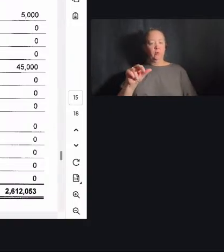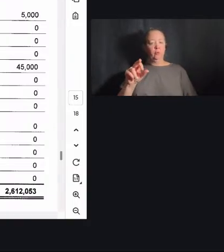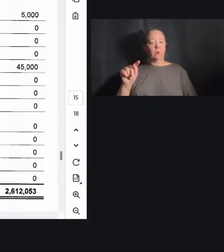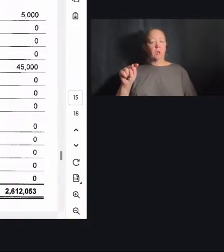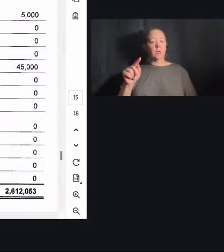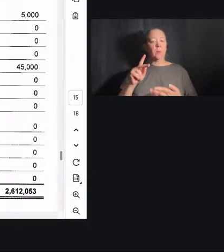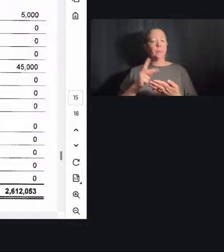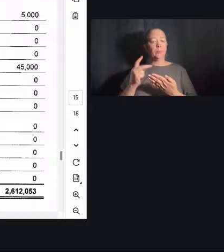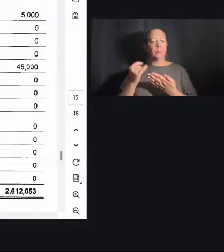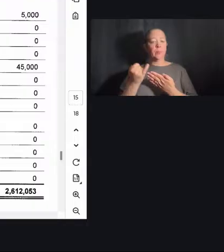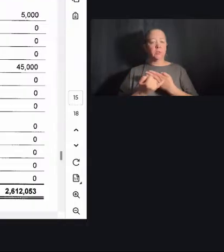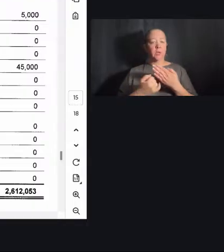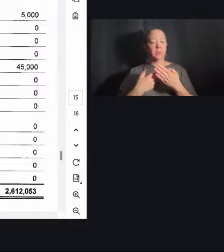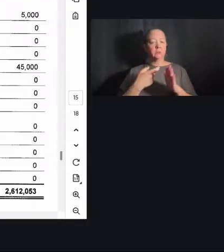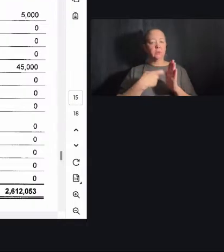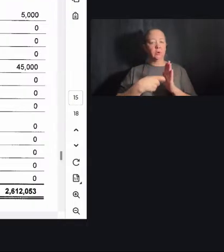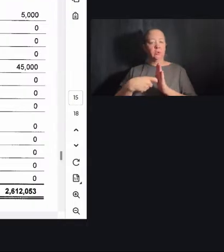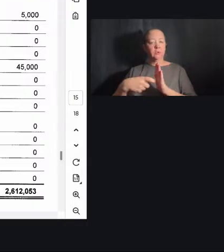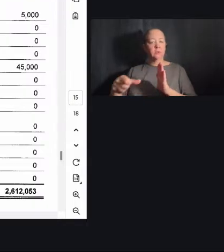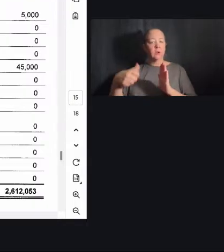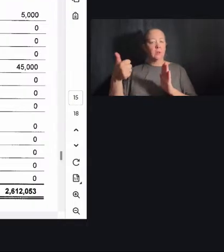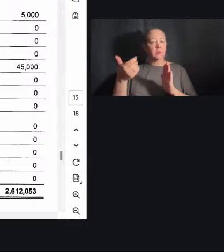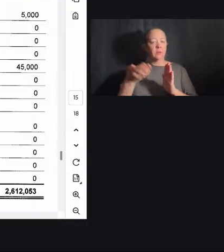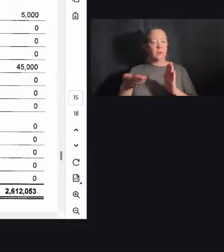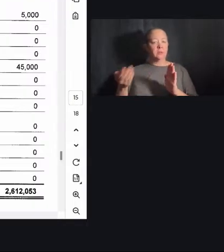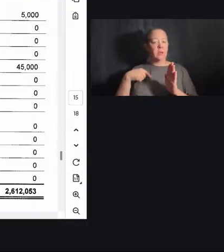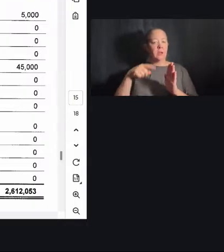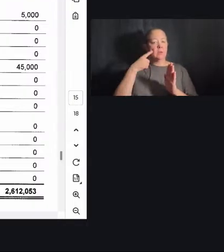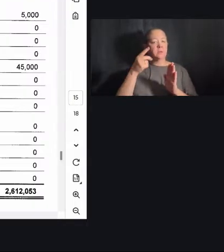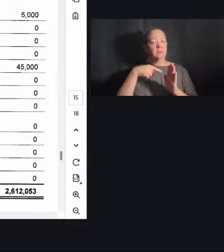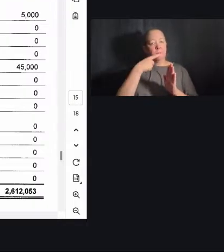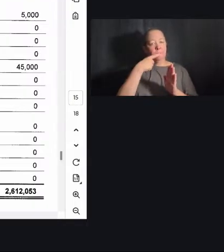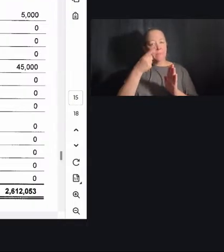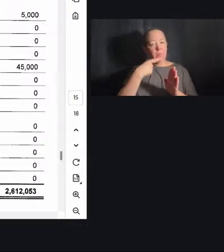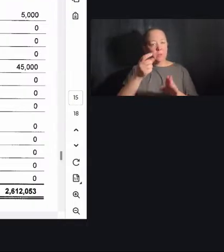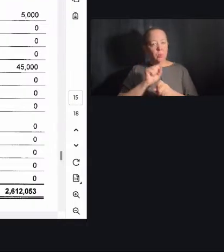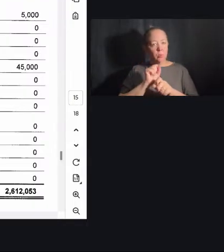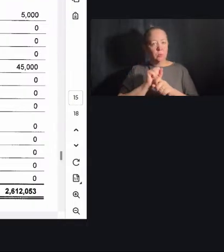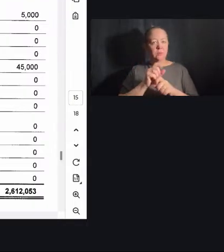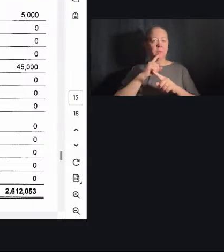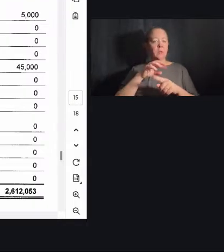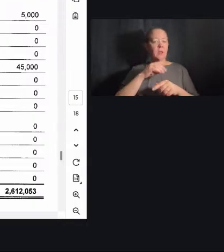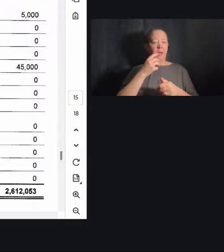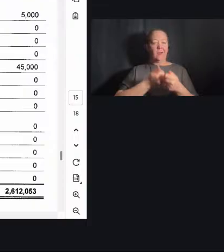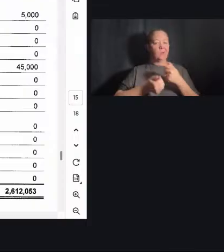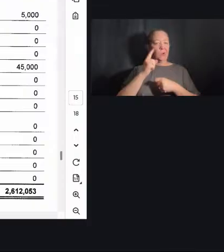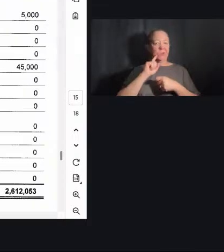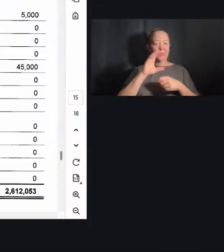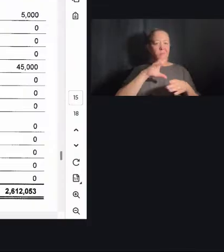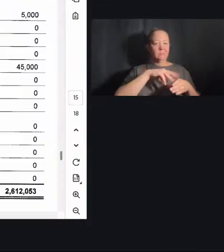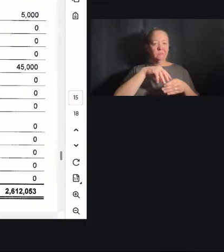So I think actually we've worked on. Public Works has played a part in that. Everybody's played a part in that.